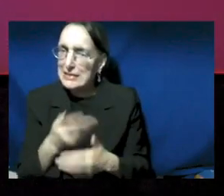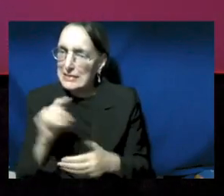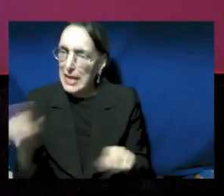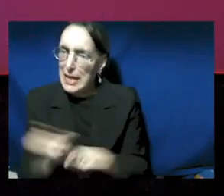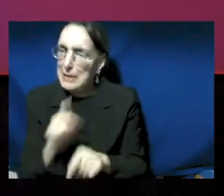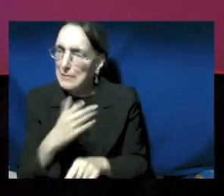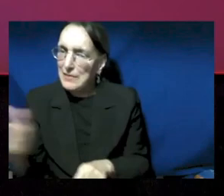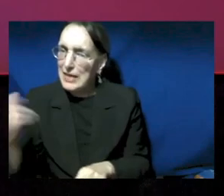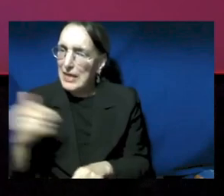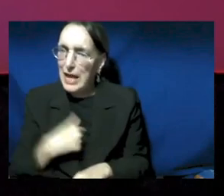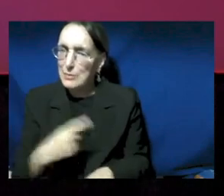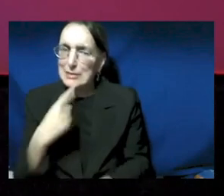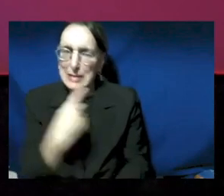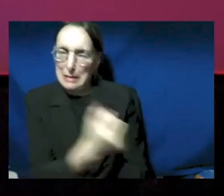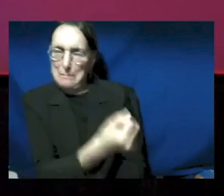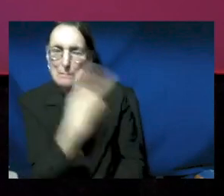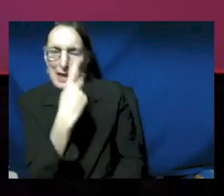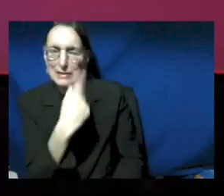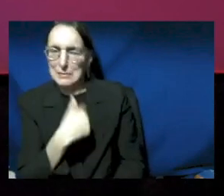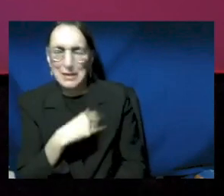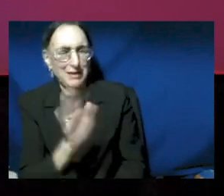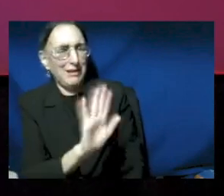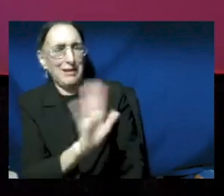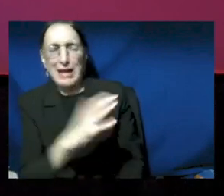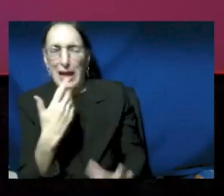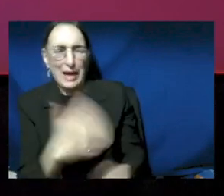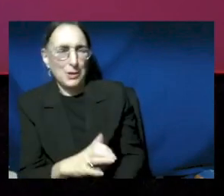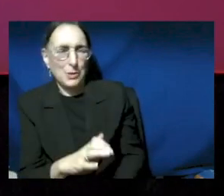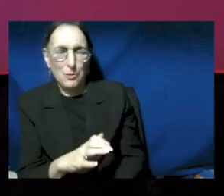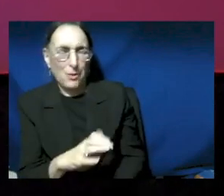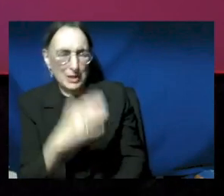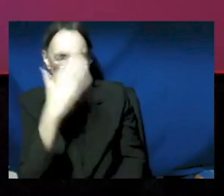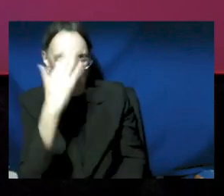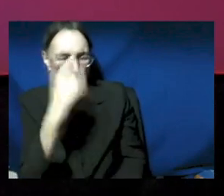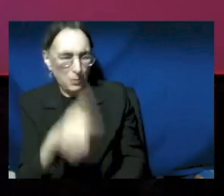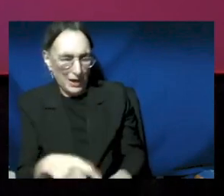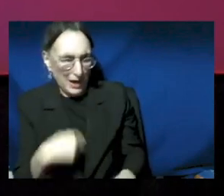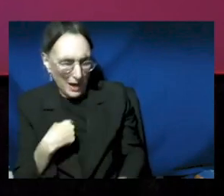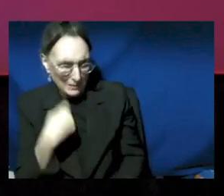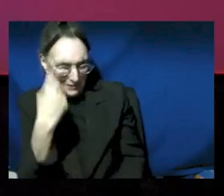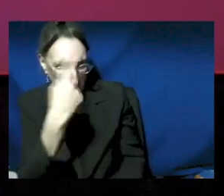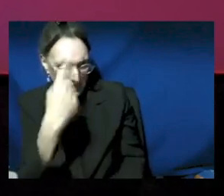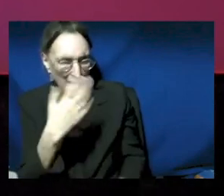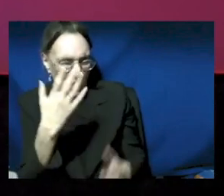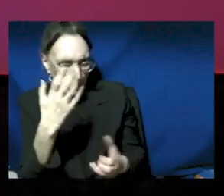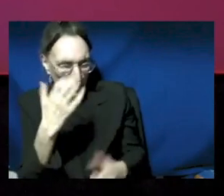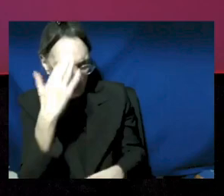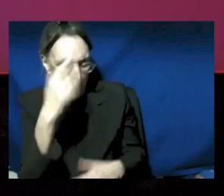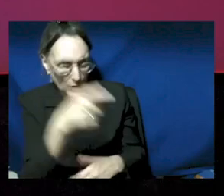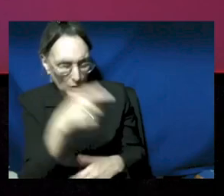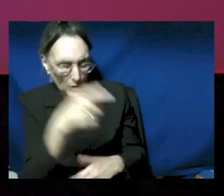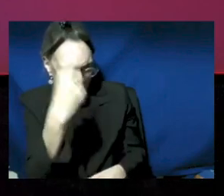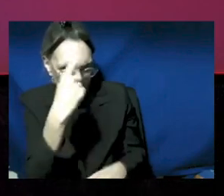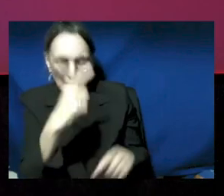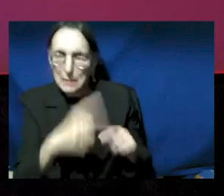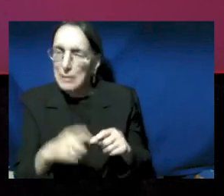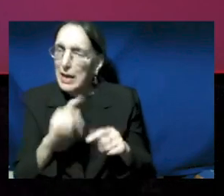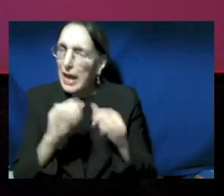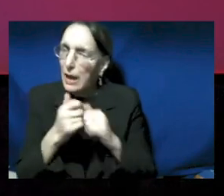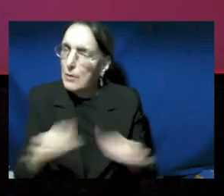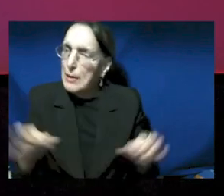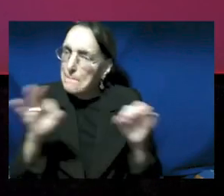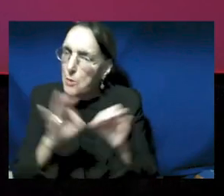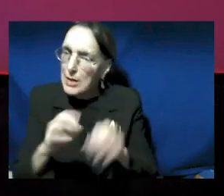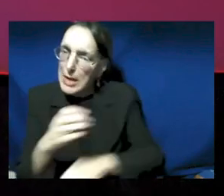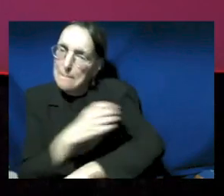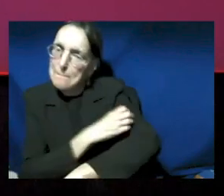was like, no. I don't want to know what I'm thinking. I want to know what you're thinking. But what it made me think about is how important, how powerful,